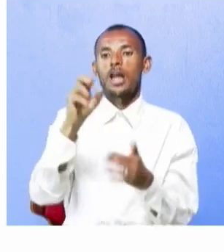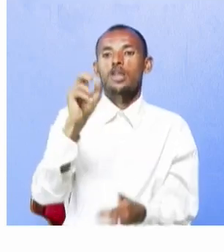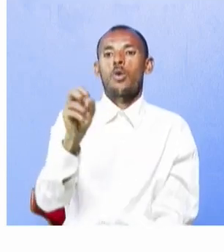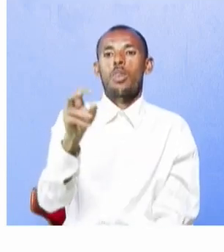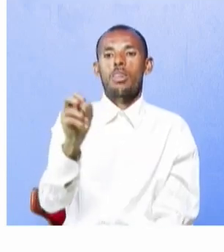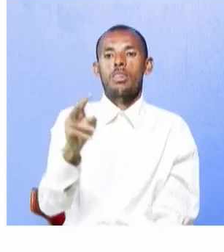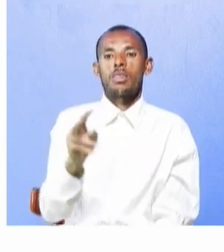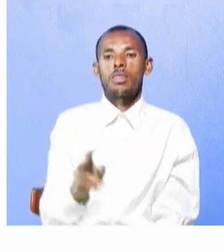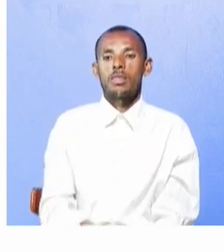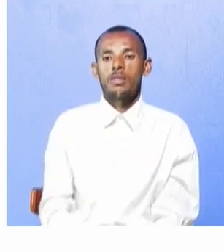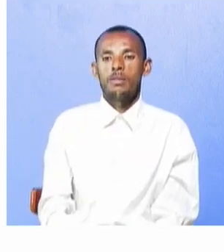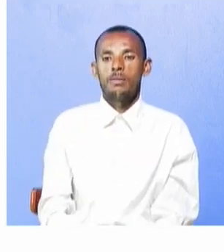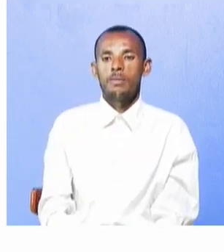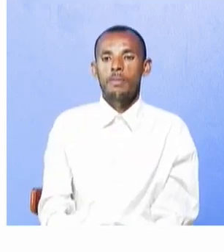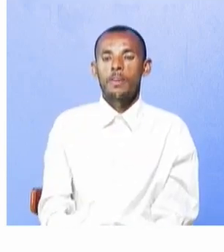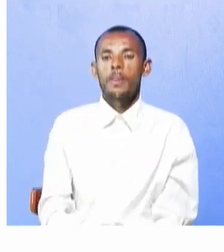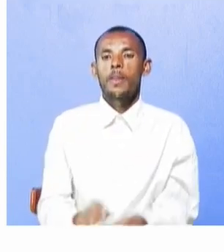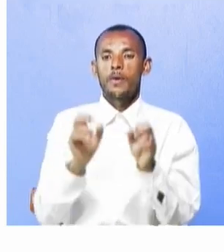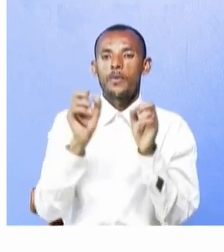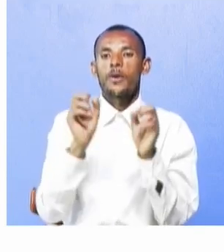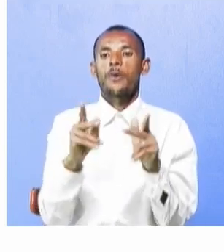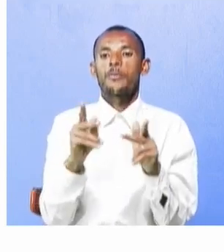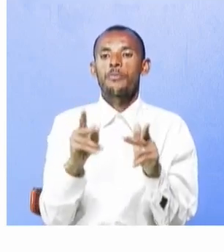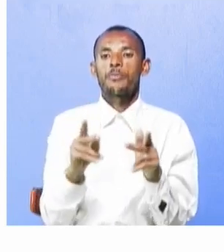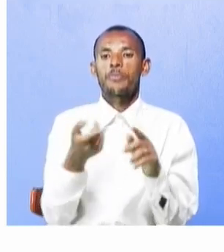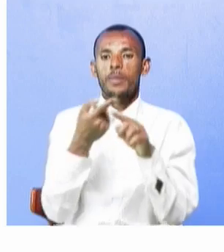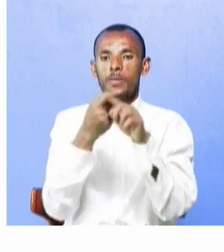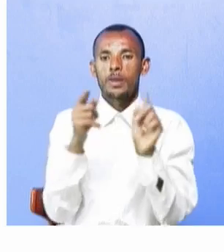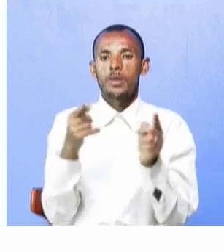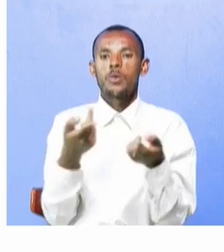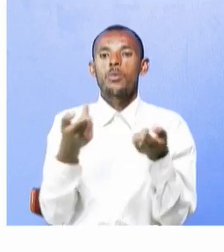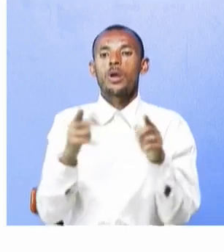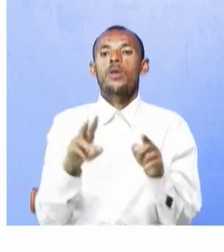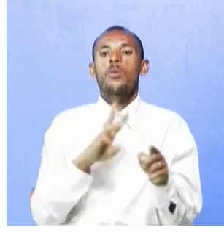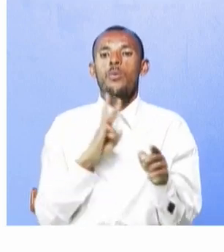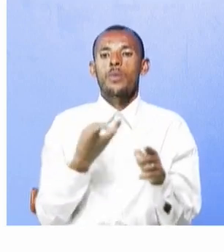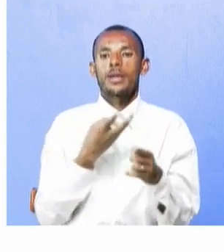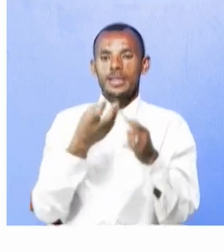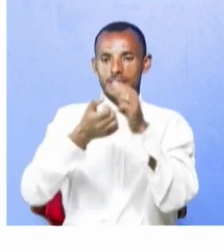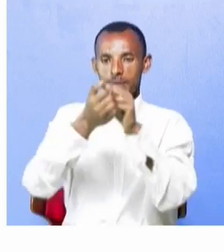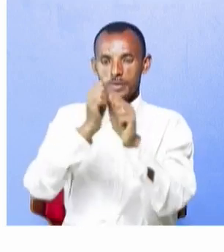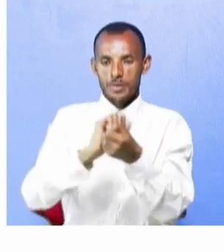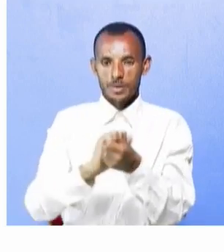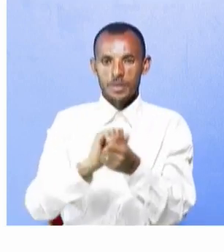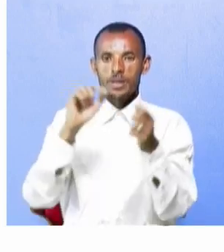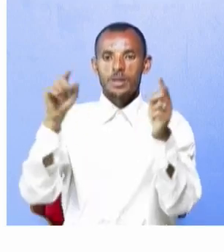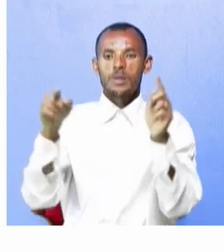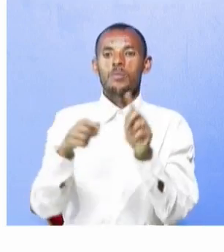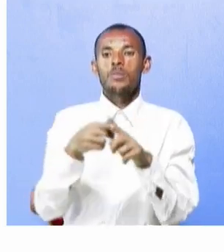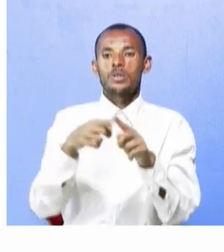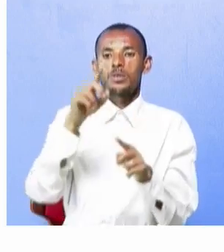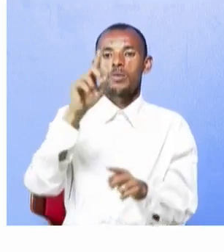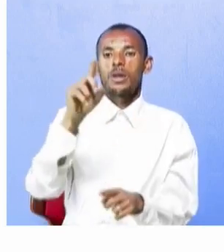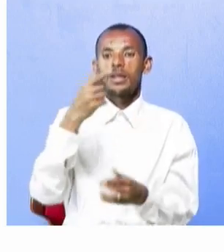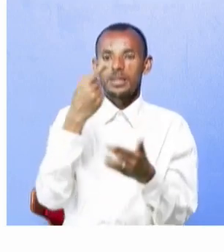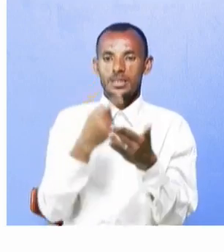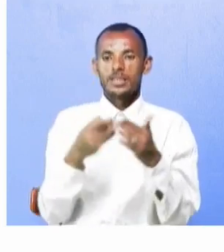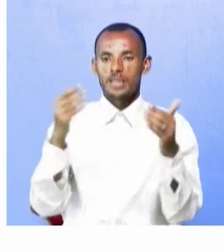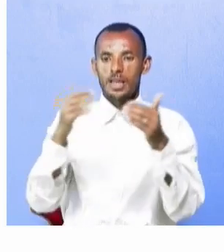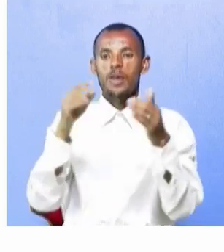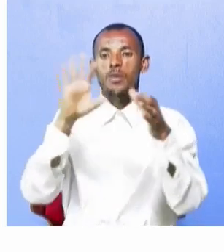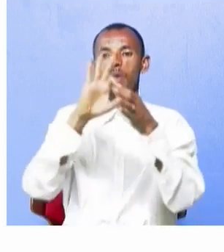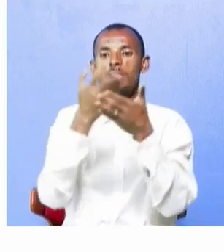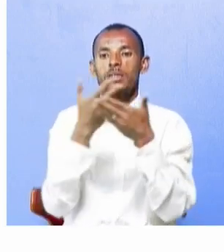right? Okay, but when we substitute positive 1 in this equation,